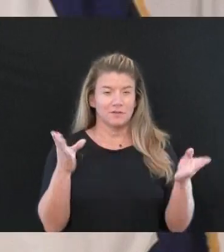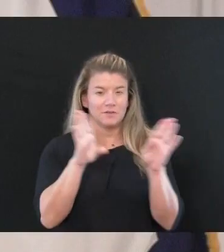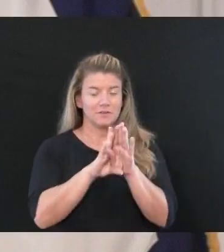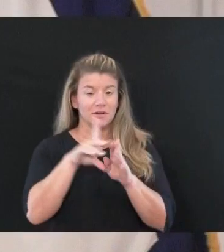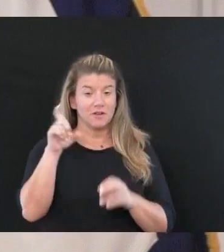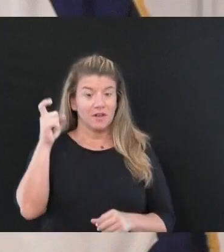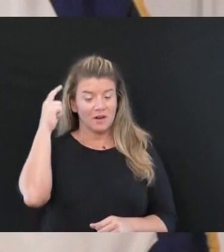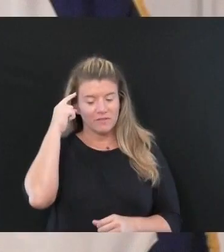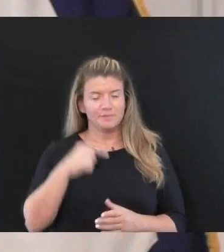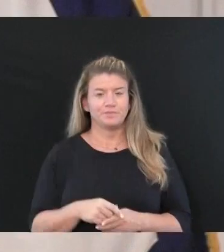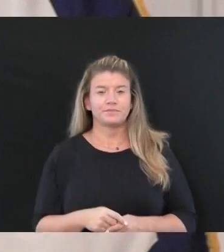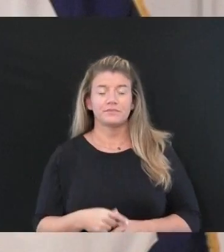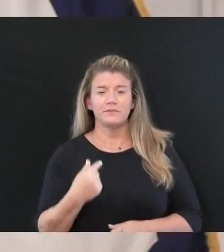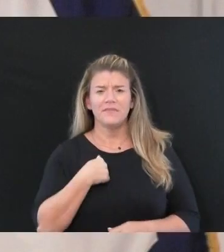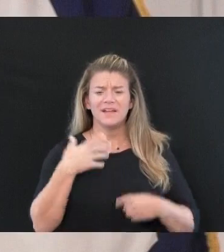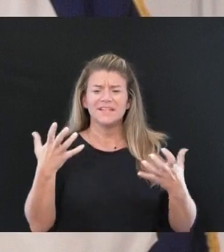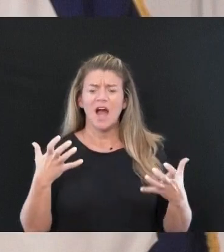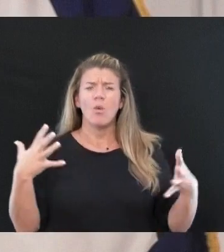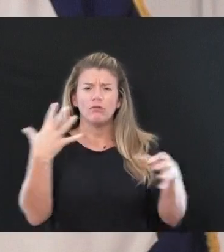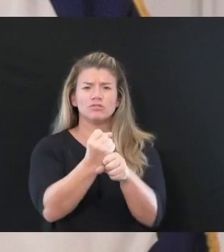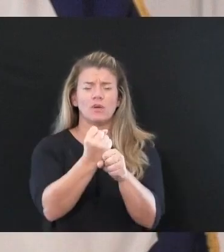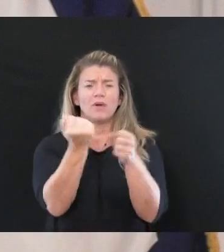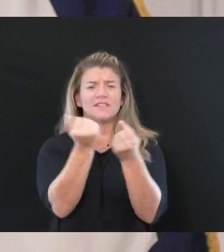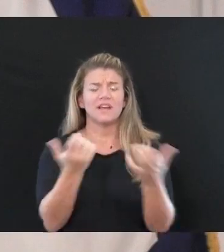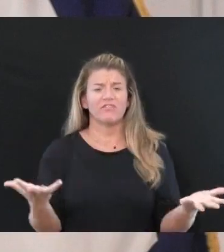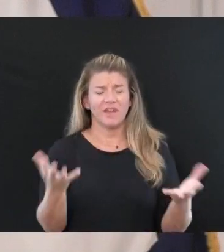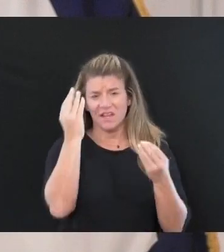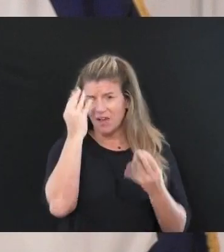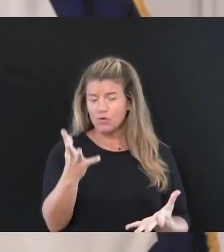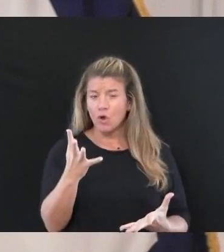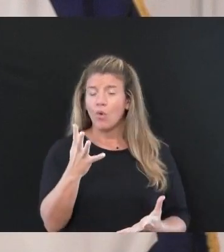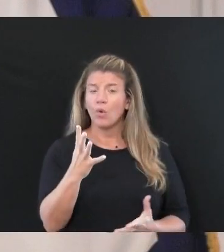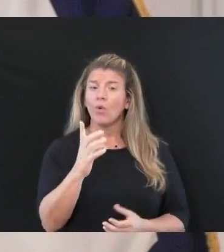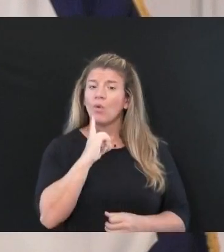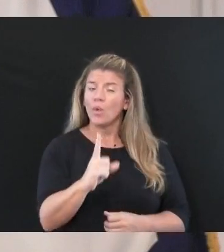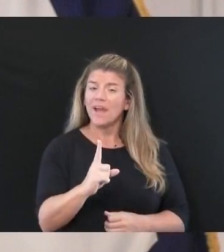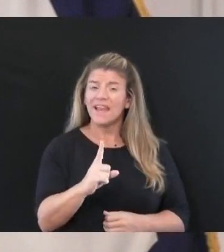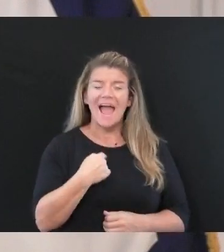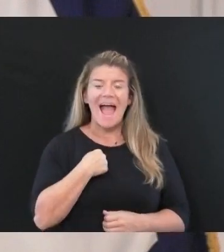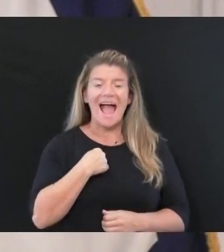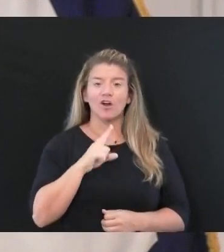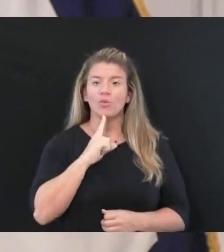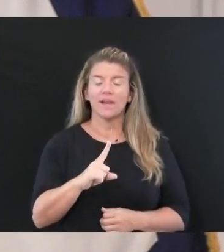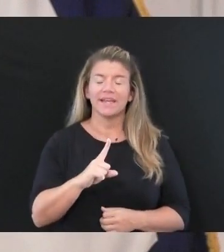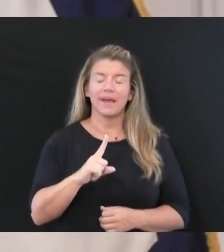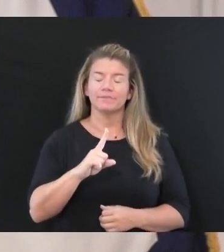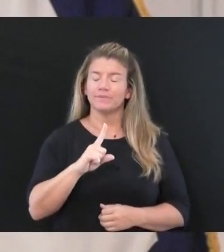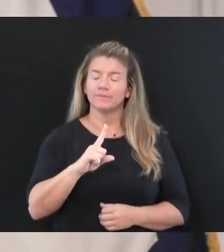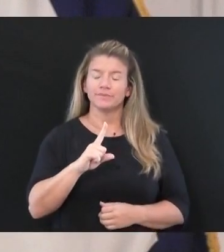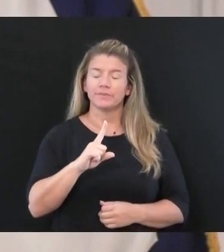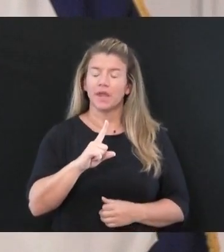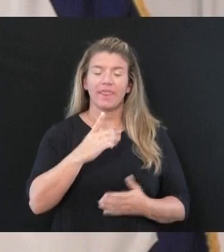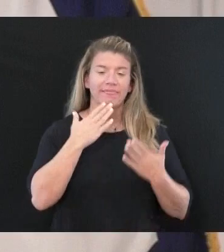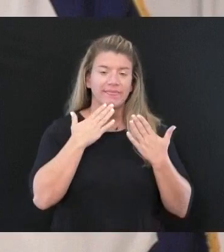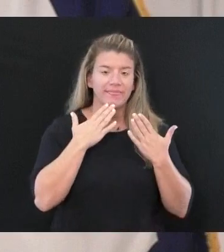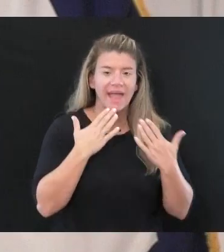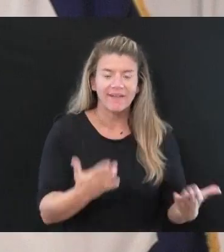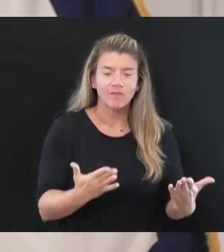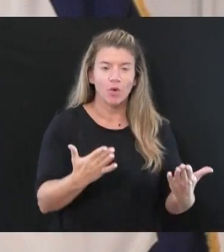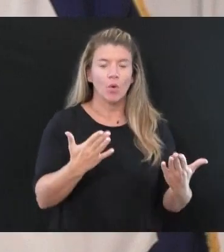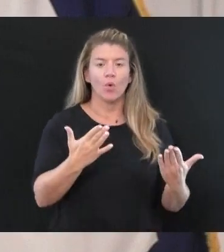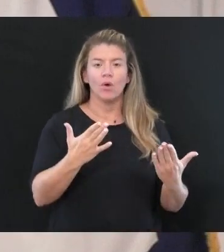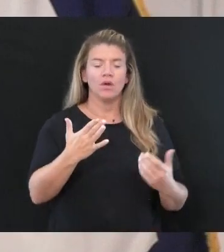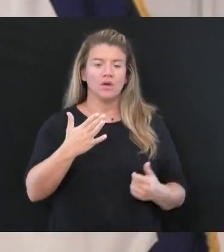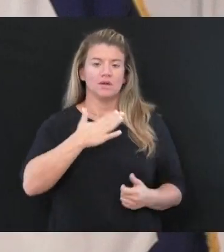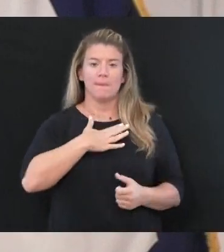Well, let me try to wrap this up by saying just this, that again, I can never be more grateful than what I am right now